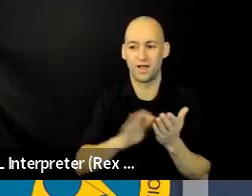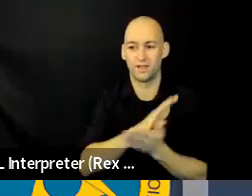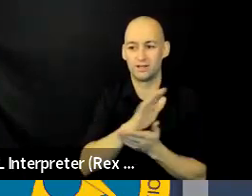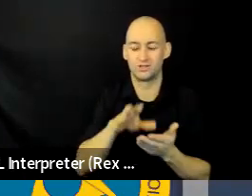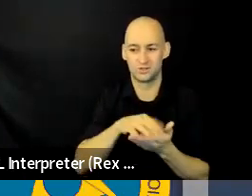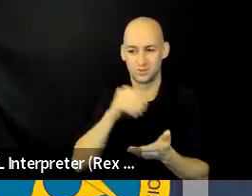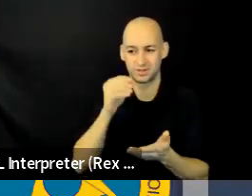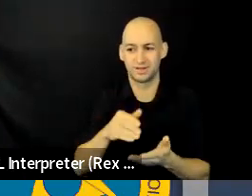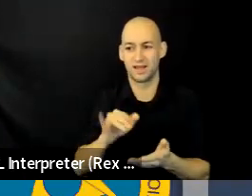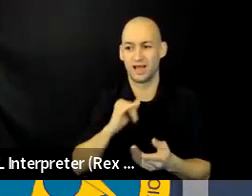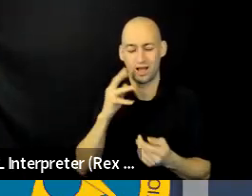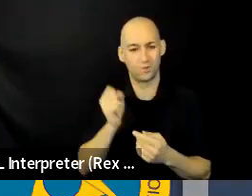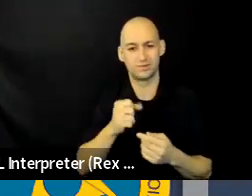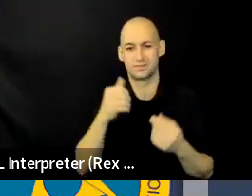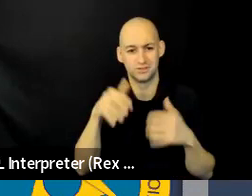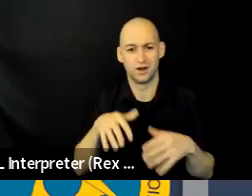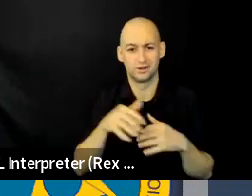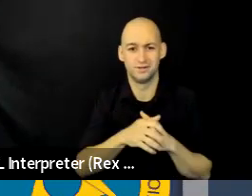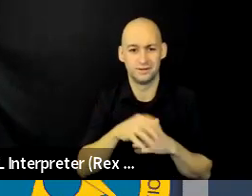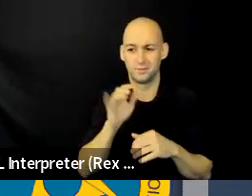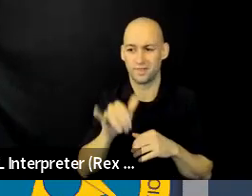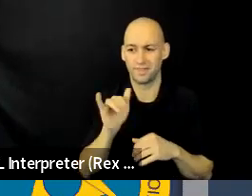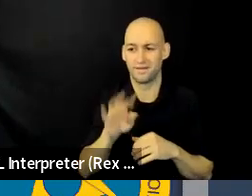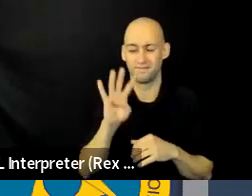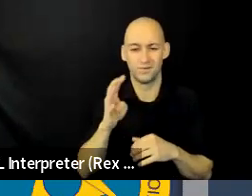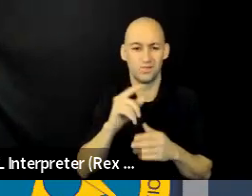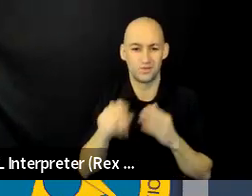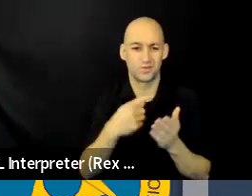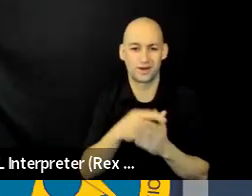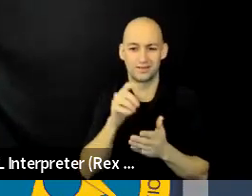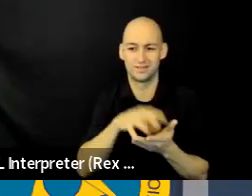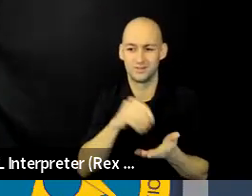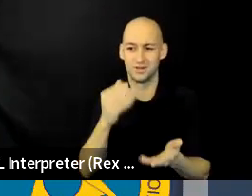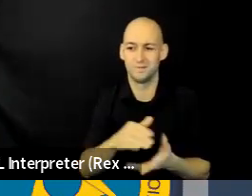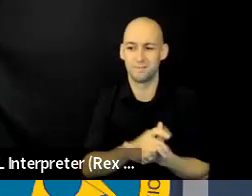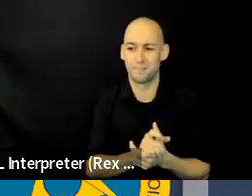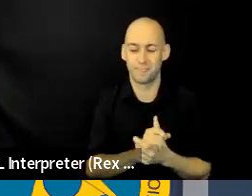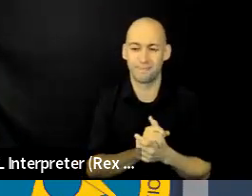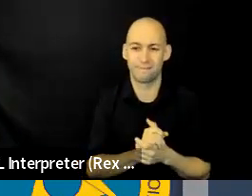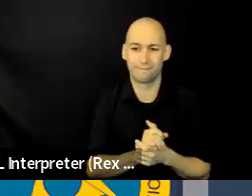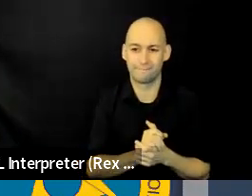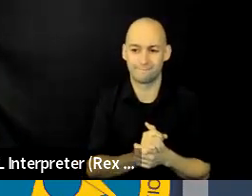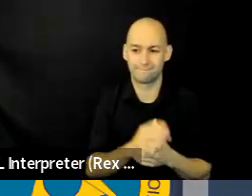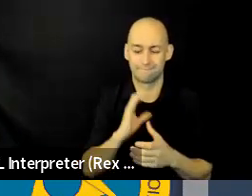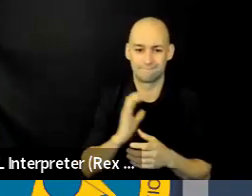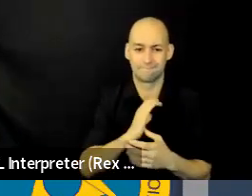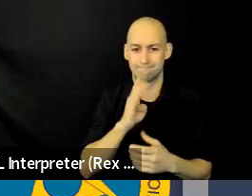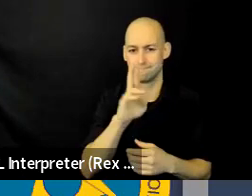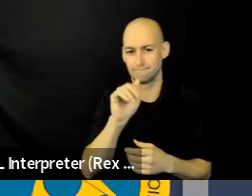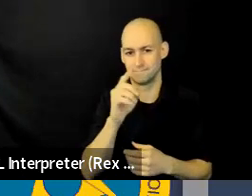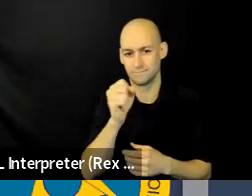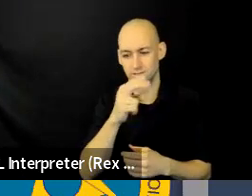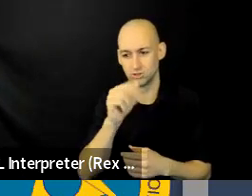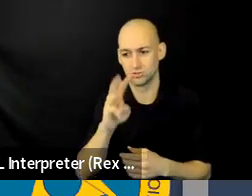made I was so impressed with that 4th grade student. I would be as well. Yes. Commissioner Bradshaw. Was that signed